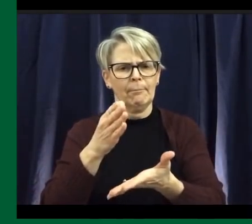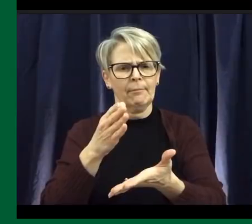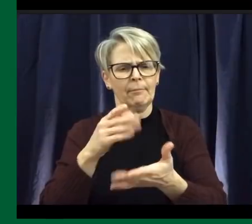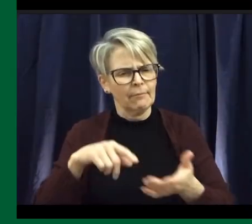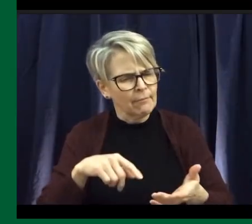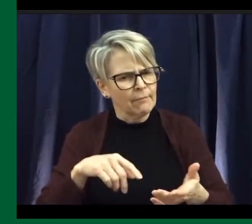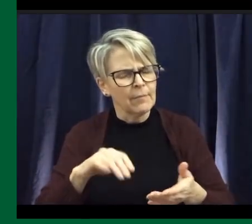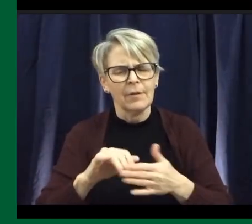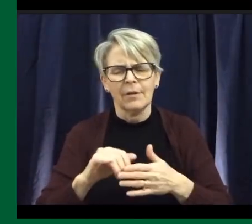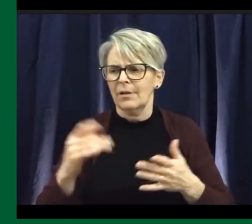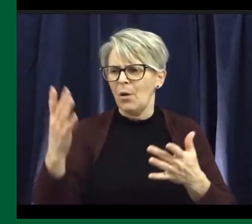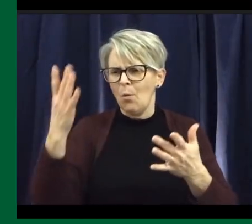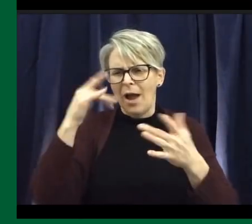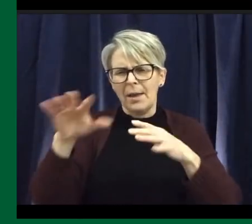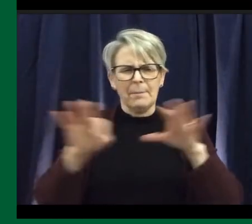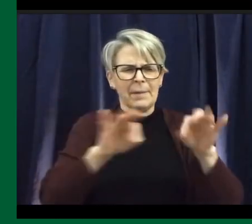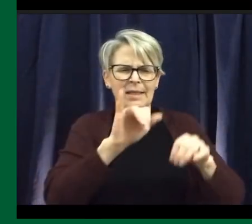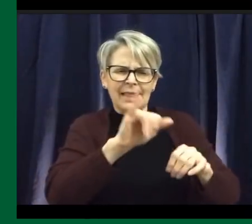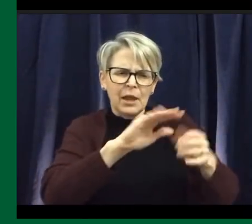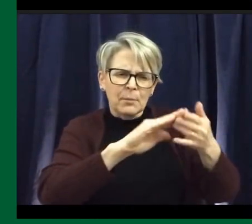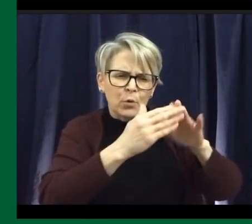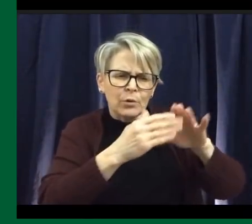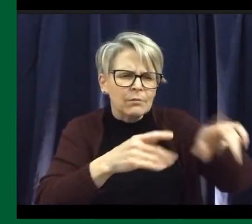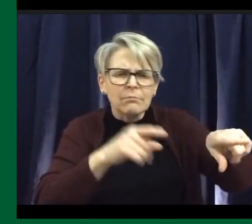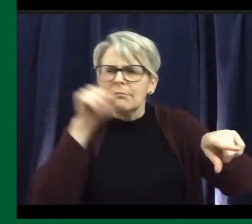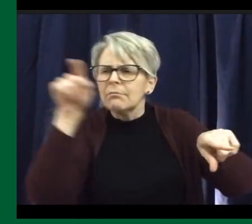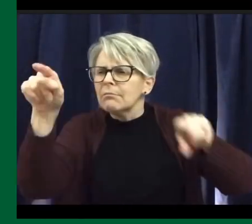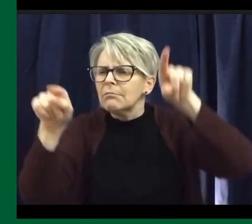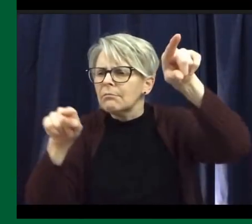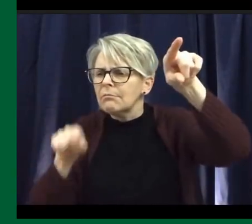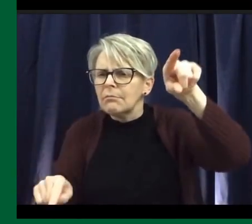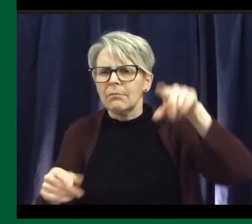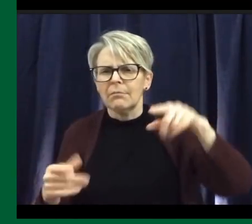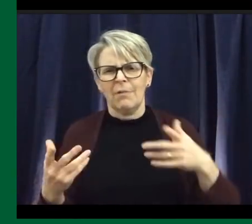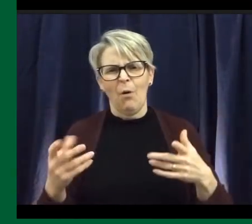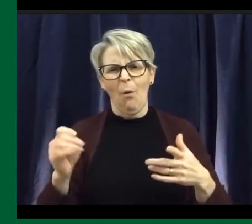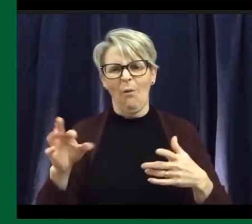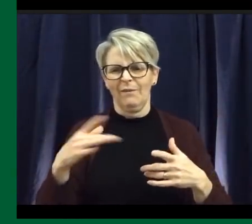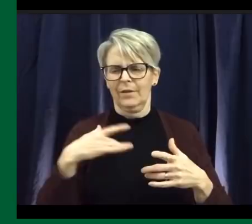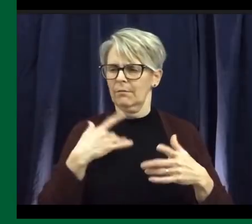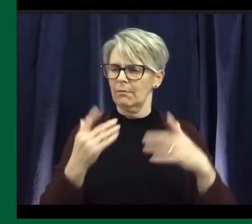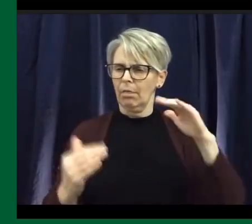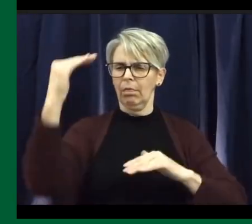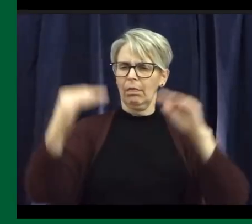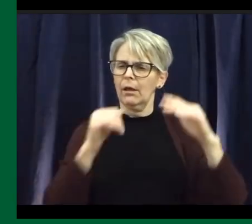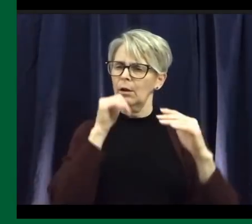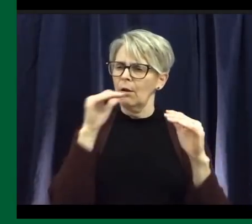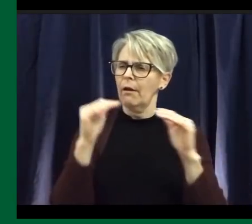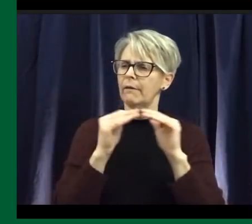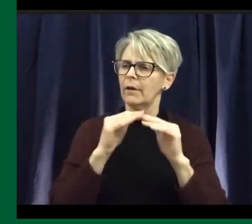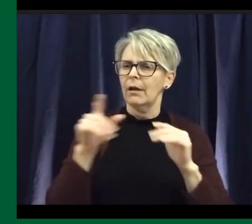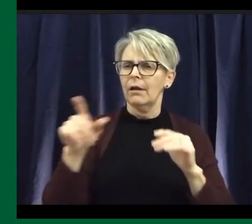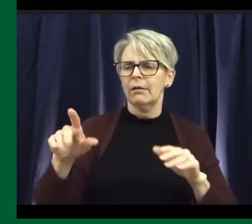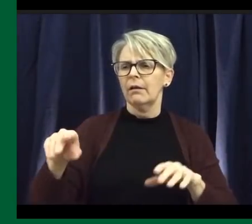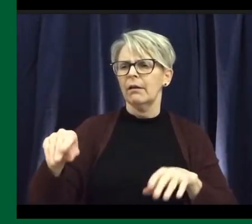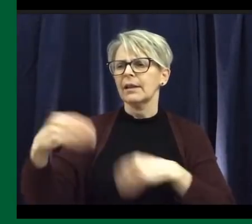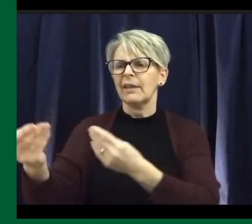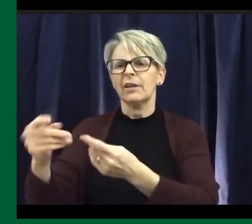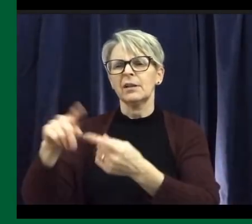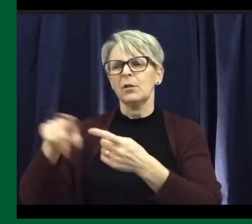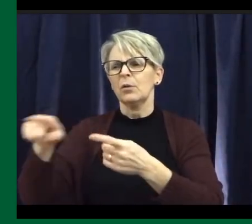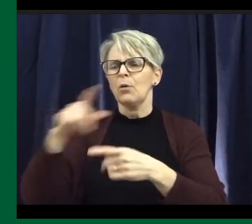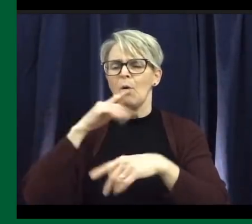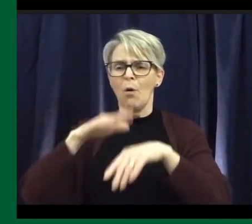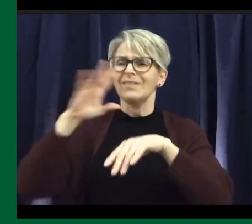those communities were chosen, and also did it create inequality by offering the vaccine first and second doses to people over 70